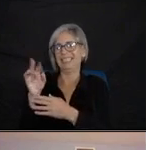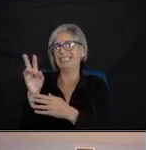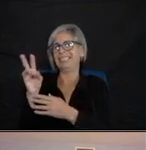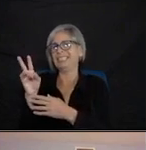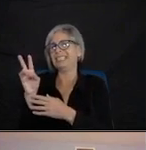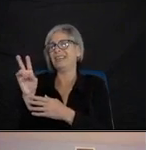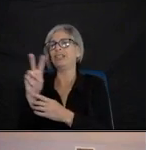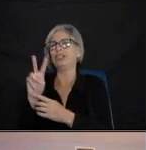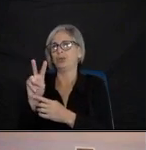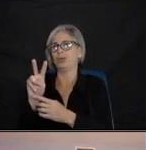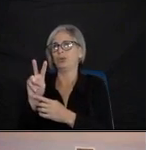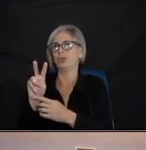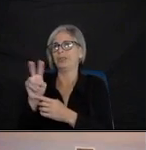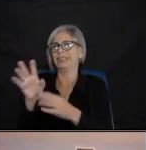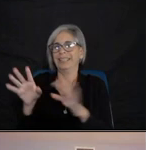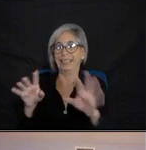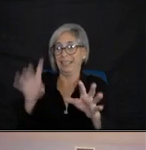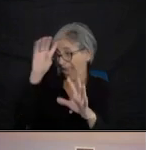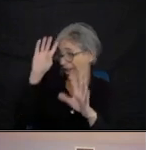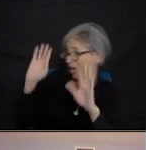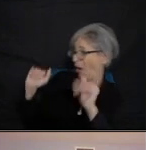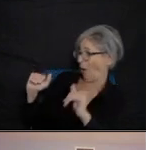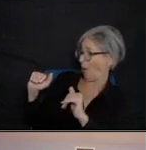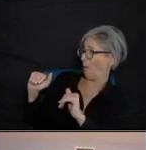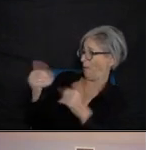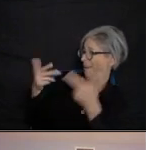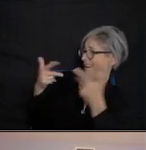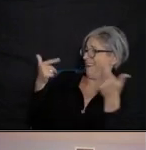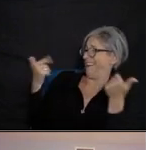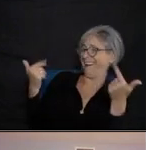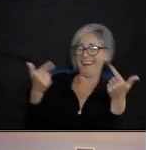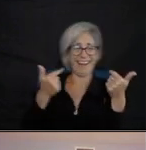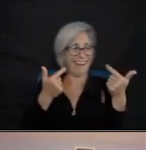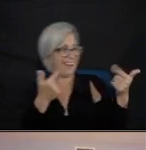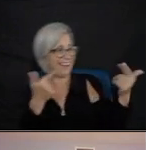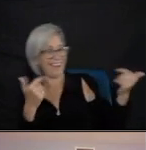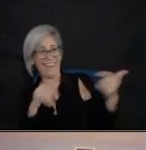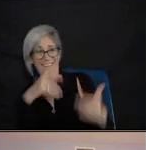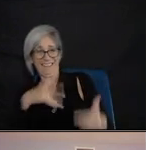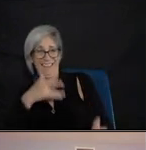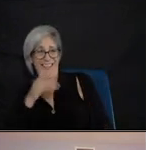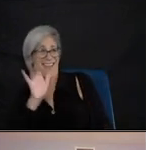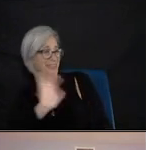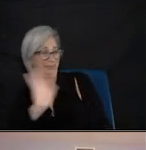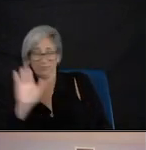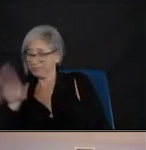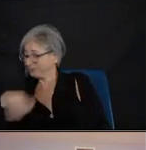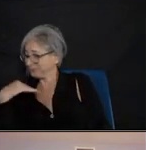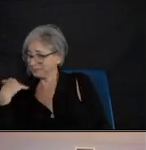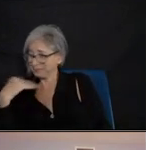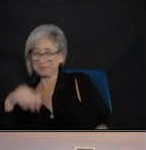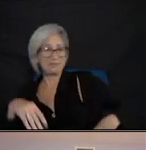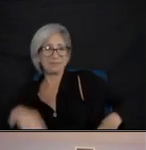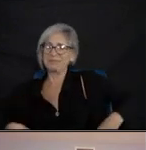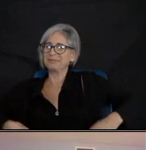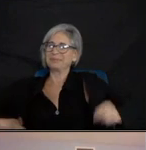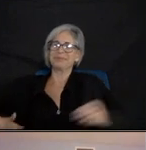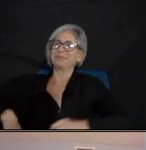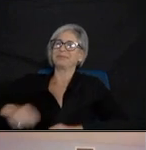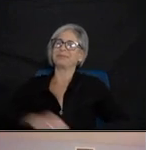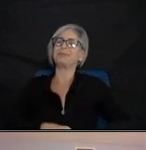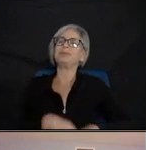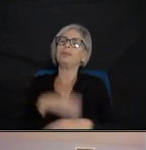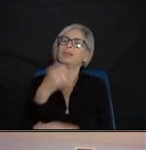1972 or 81. I would hope. Doesn't feel like it. And